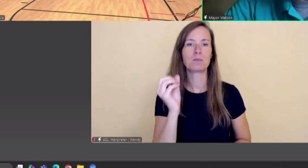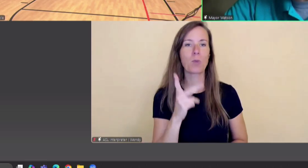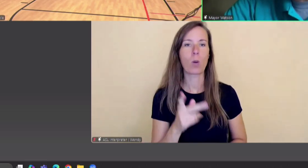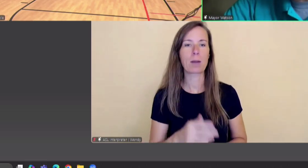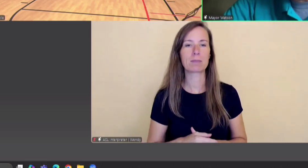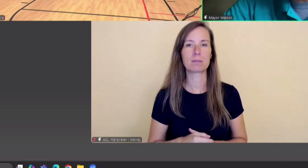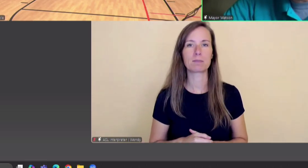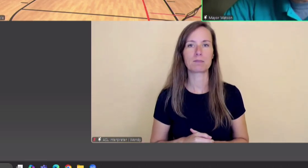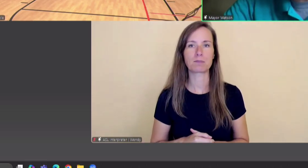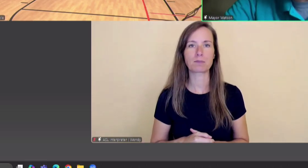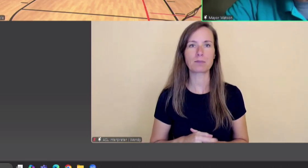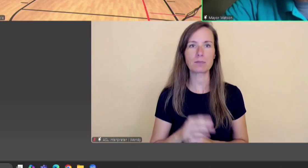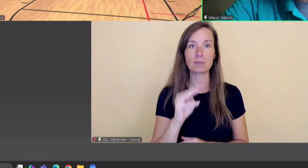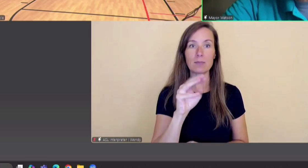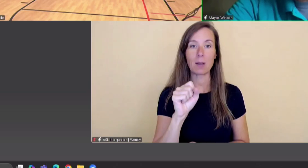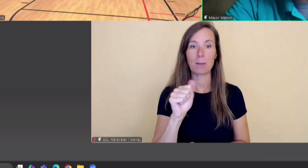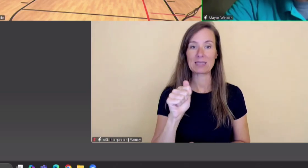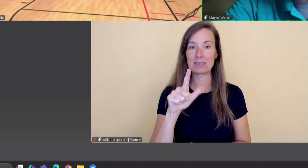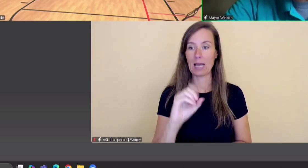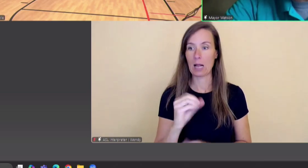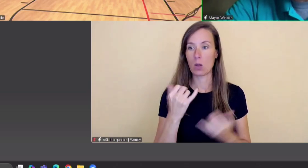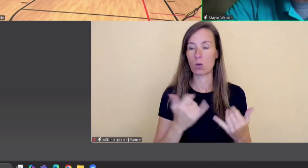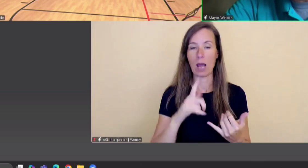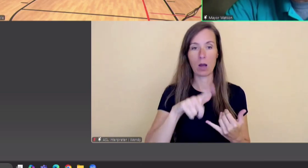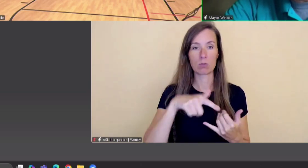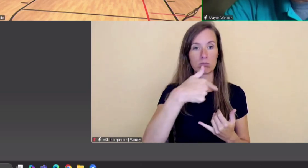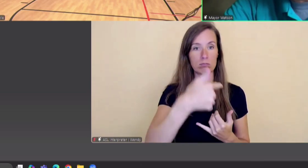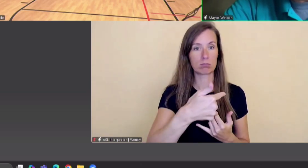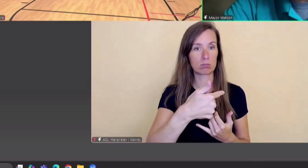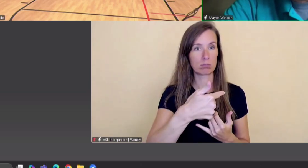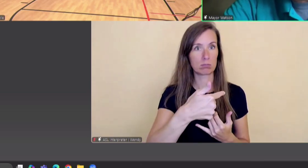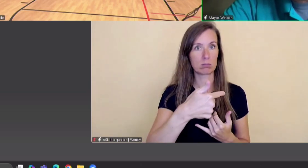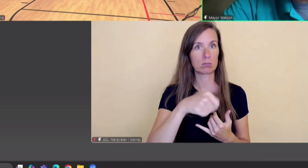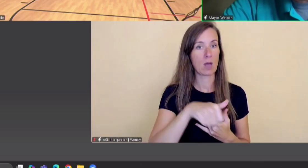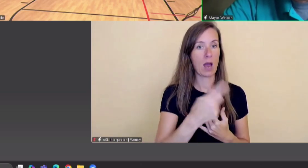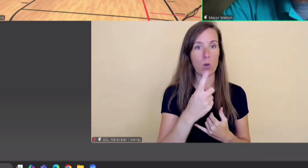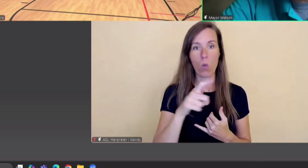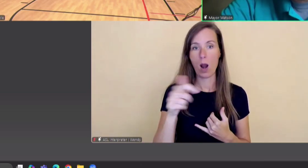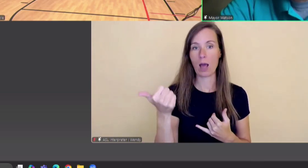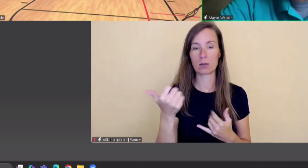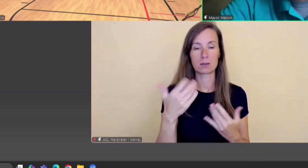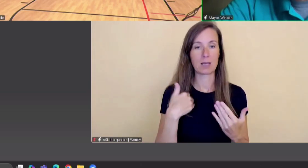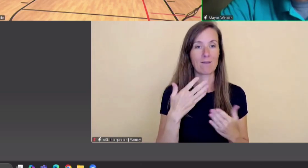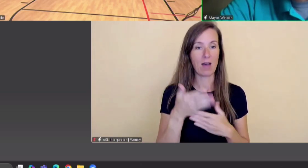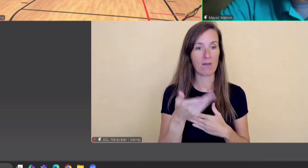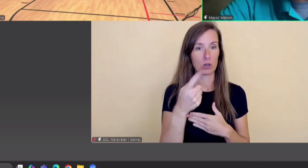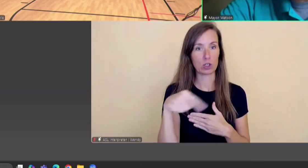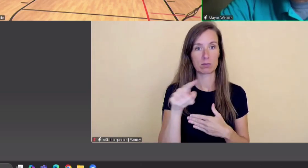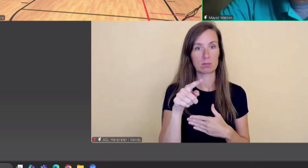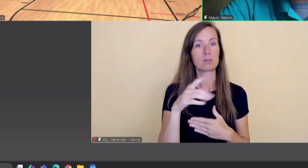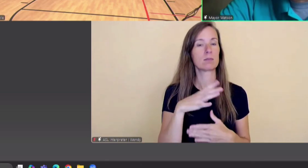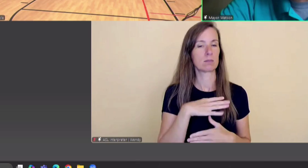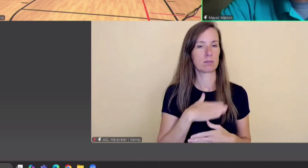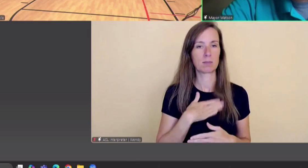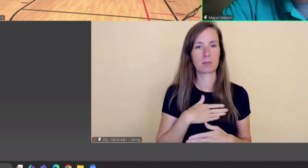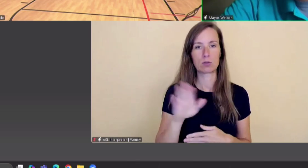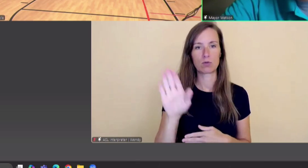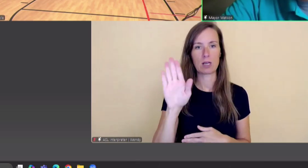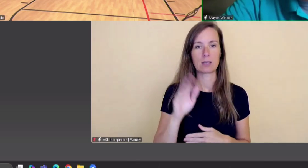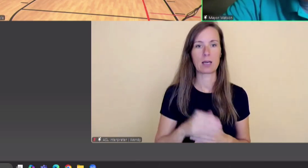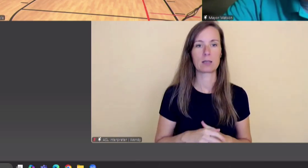Ms. Salo, you are up next, and if anyone else online would like to speak after her, please raise your hand. Go ahead, Ms.